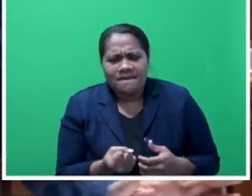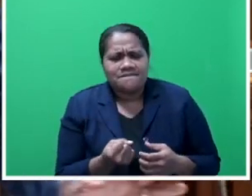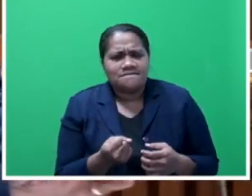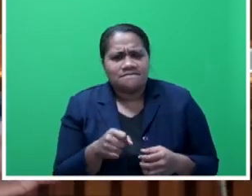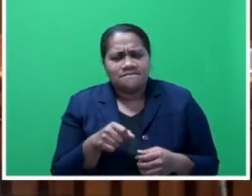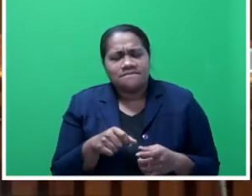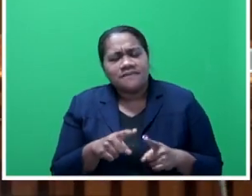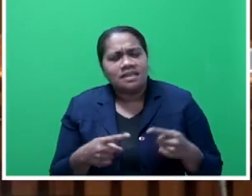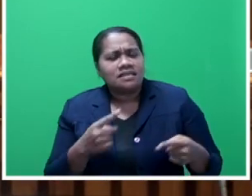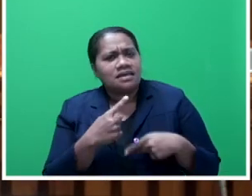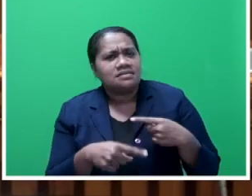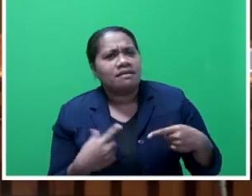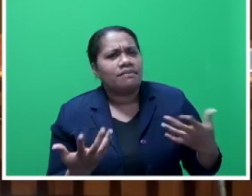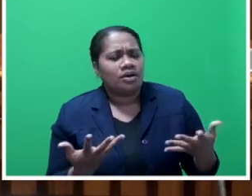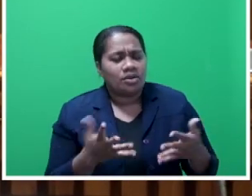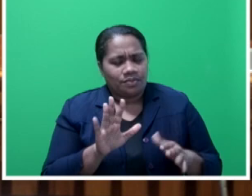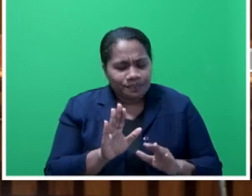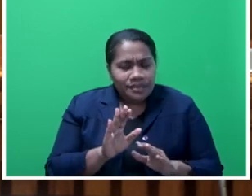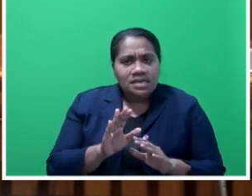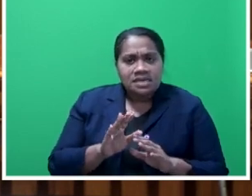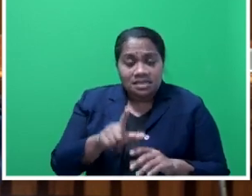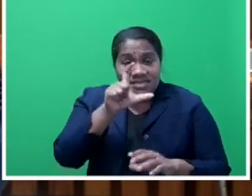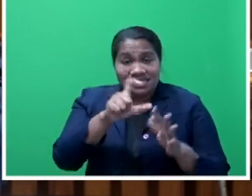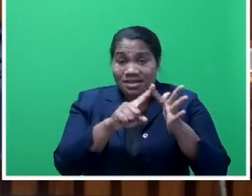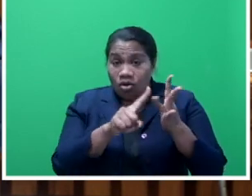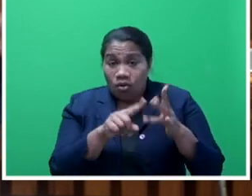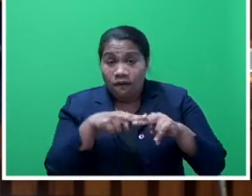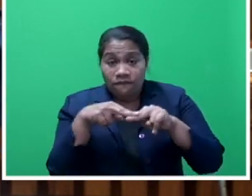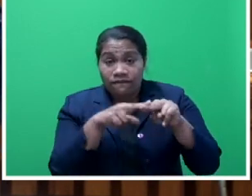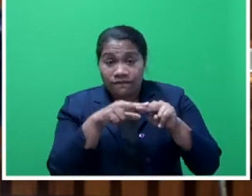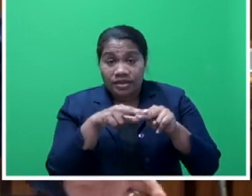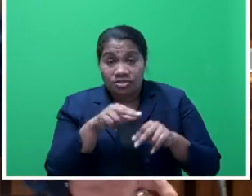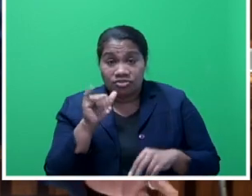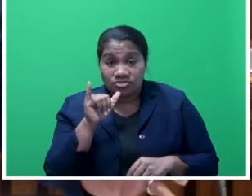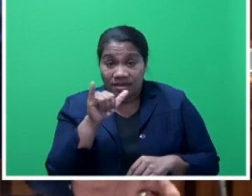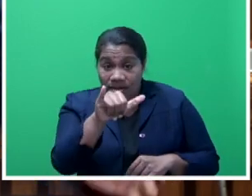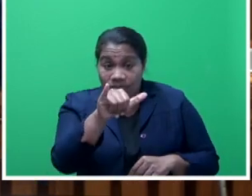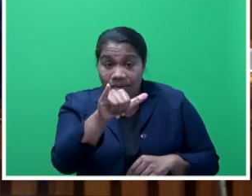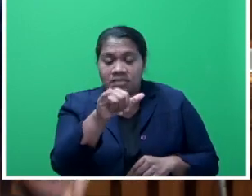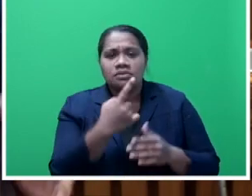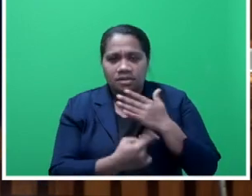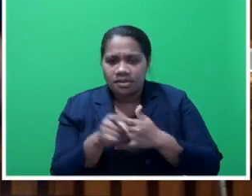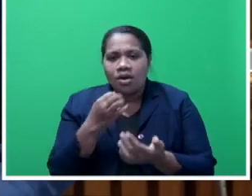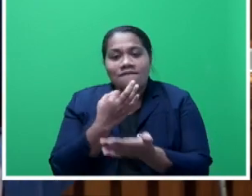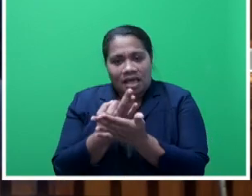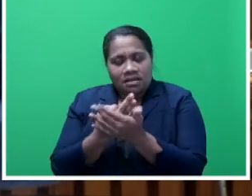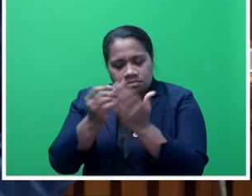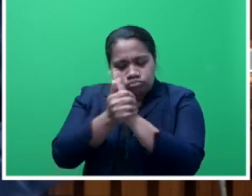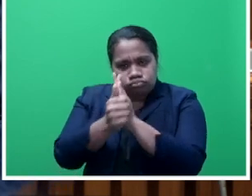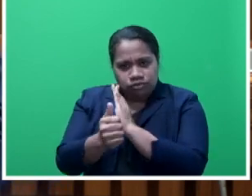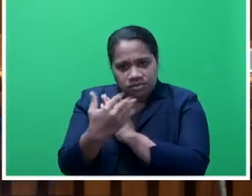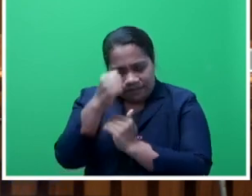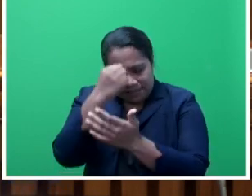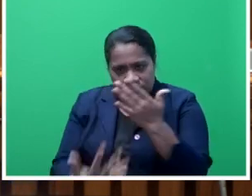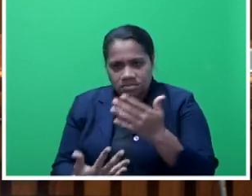let me just deal with this. The CEO of Fiji Airways is actually a financial expert. The loan given to